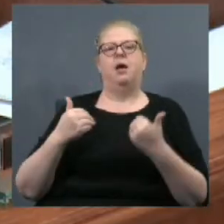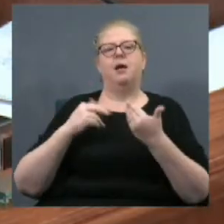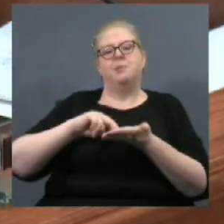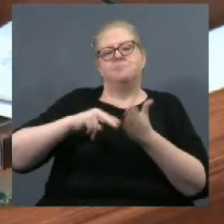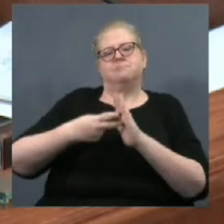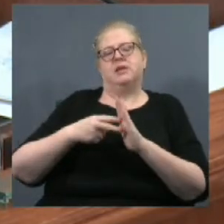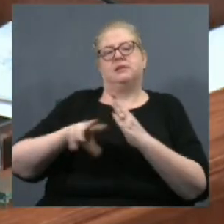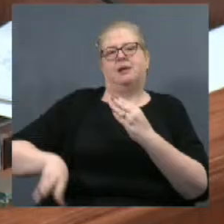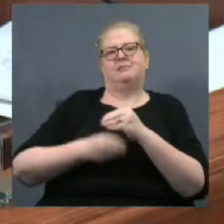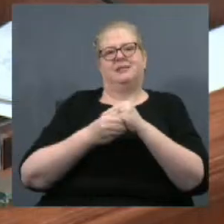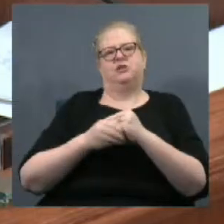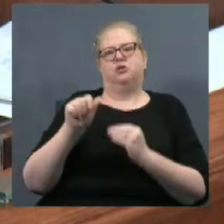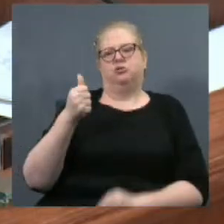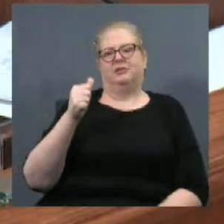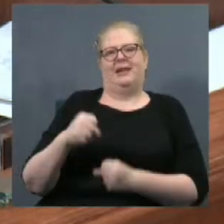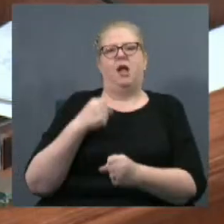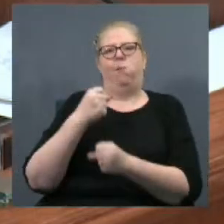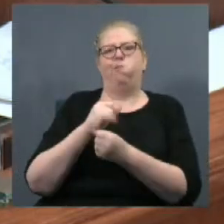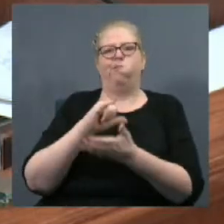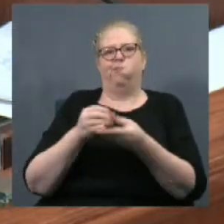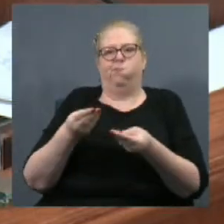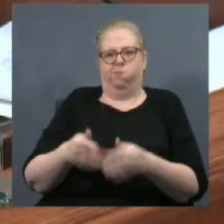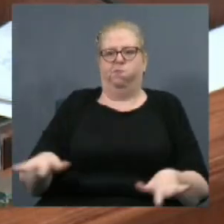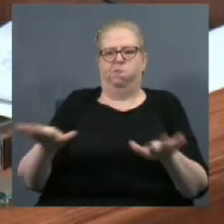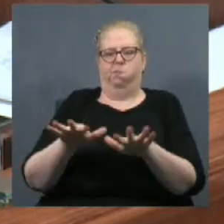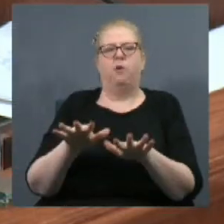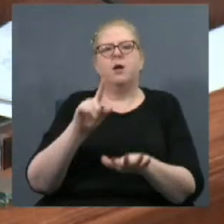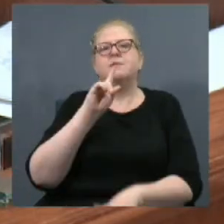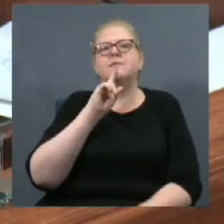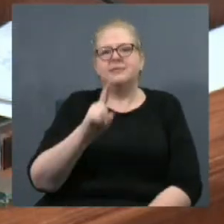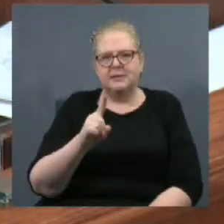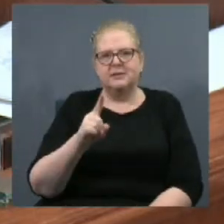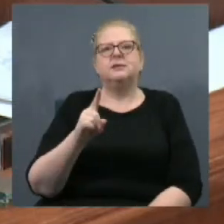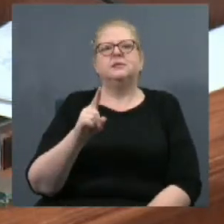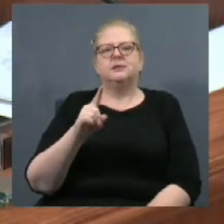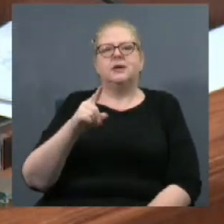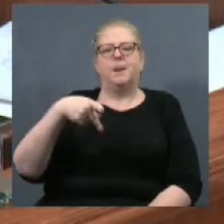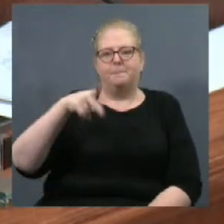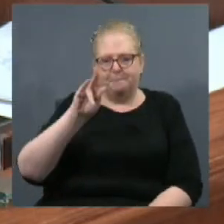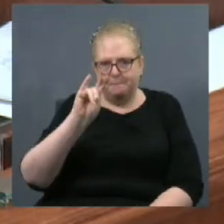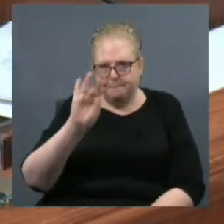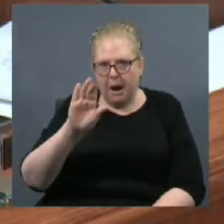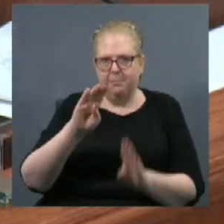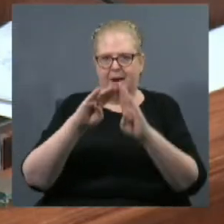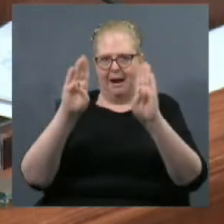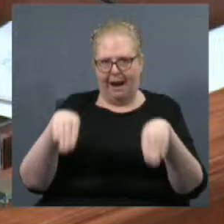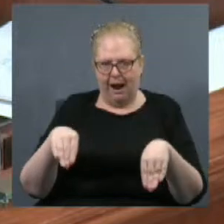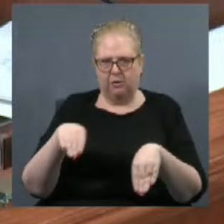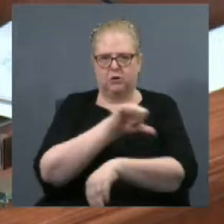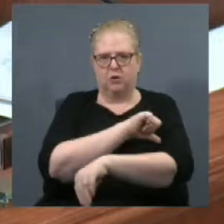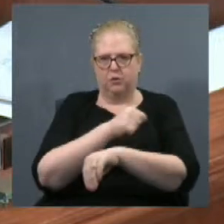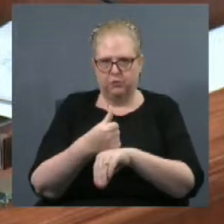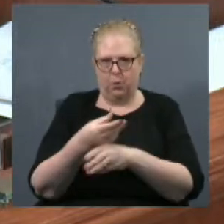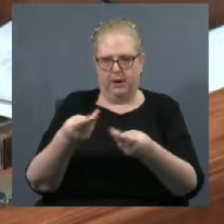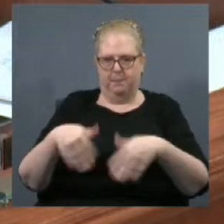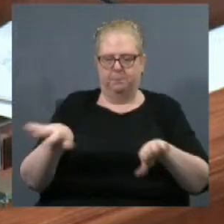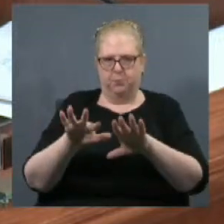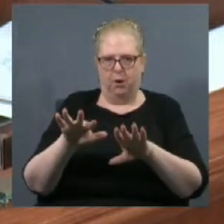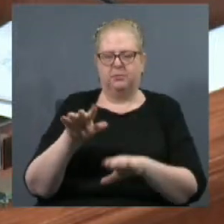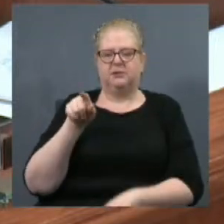years that the properties will be public housing authority properties at MH1 and